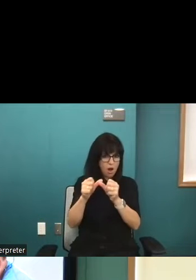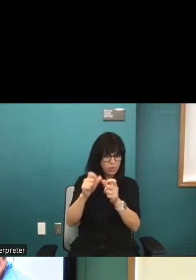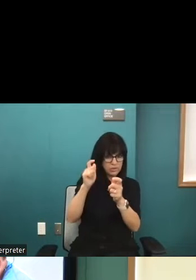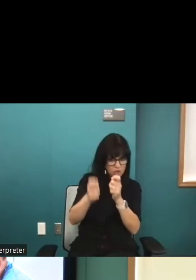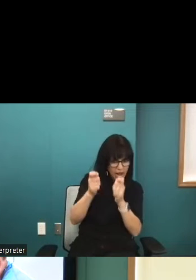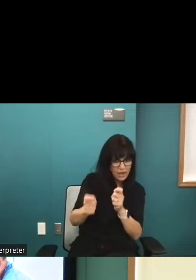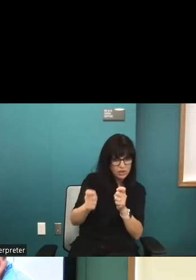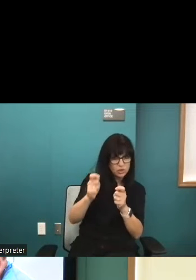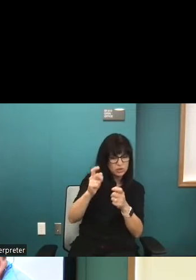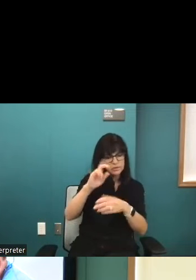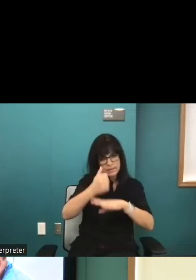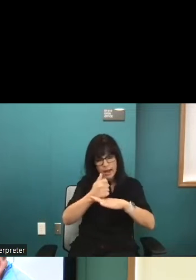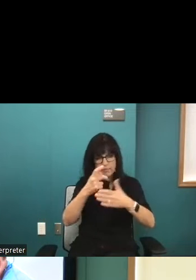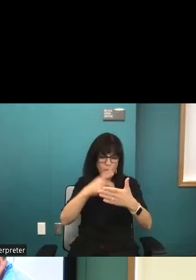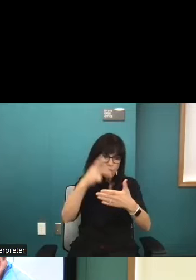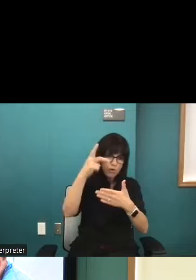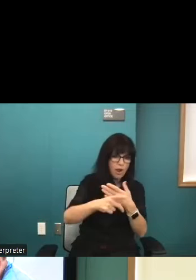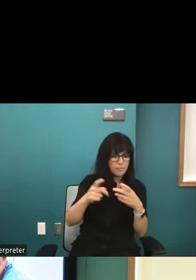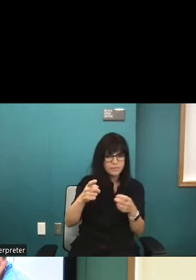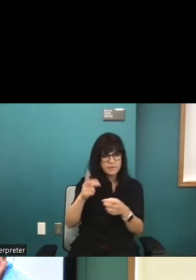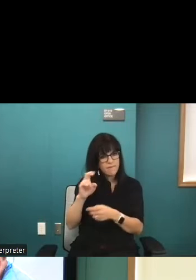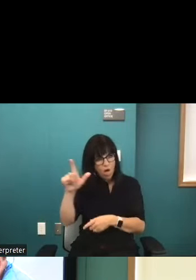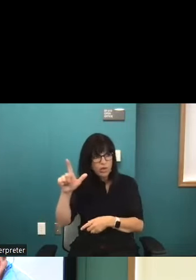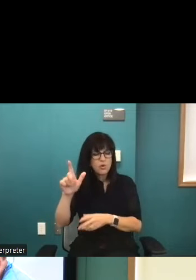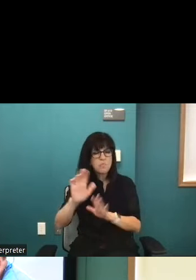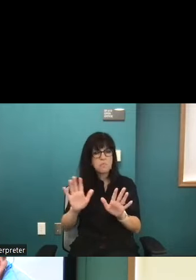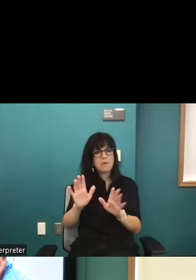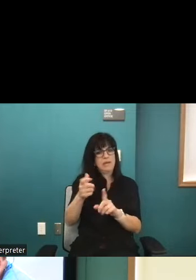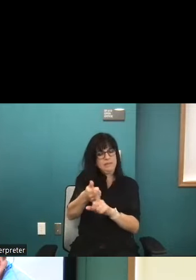to change programs or change volume. It's doing it for that child.